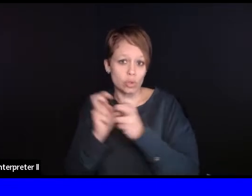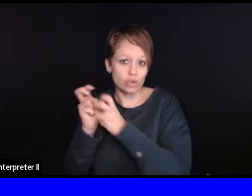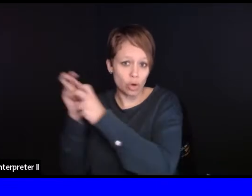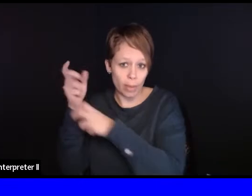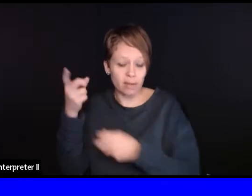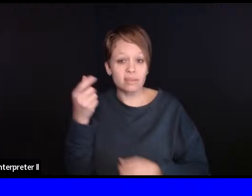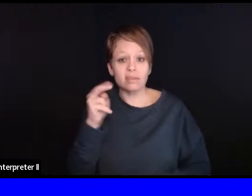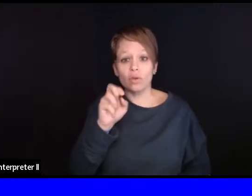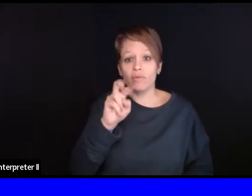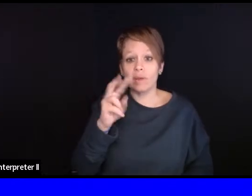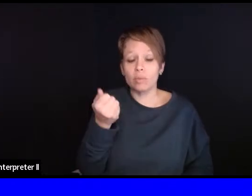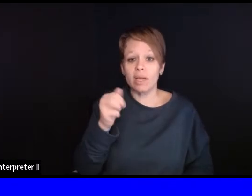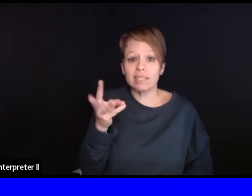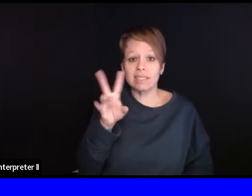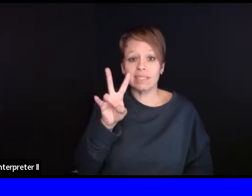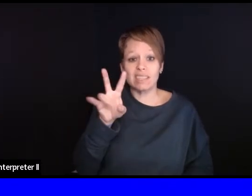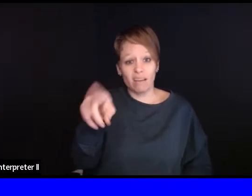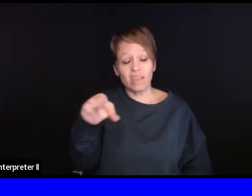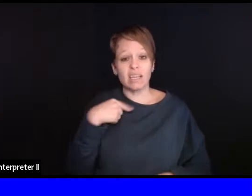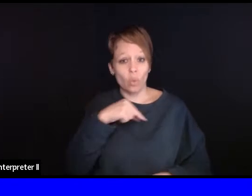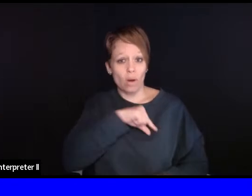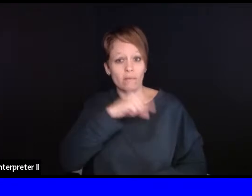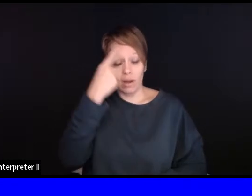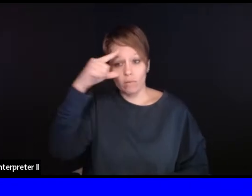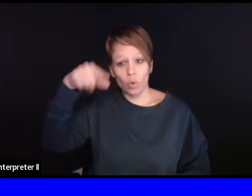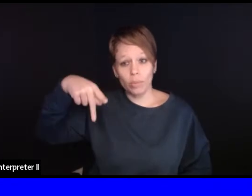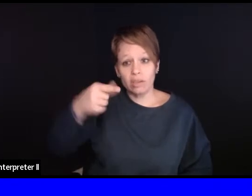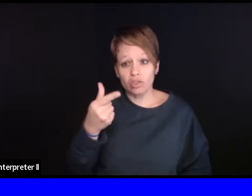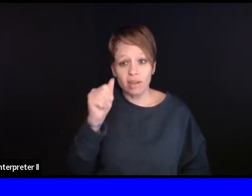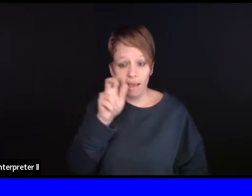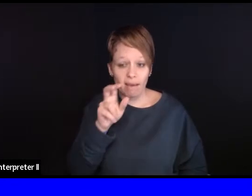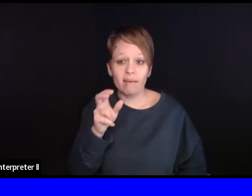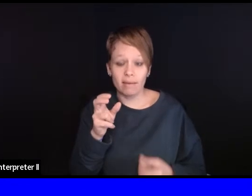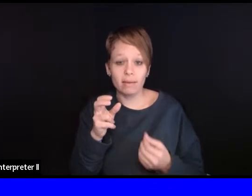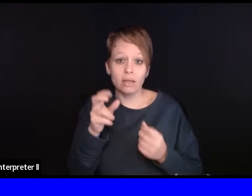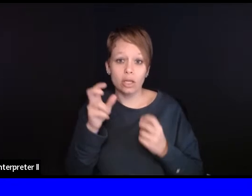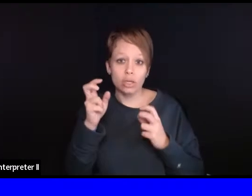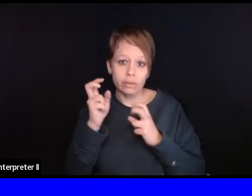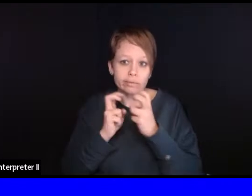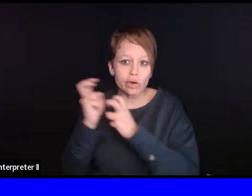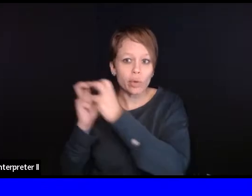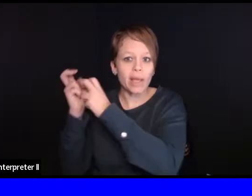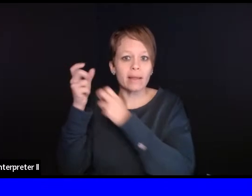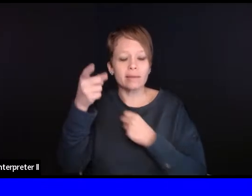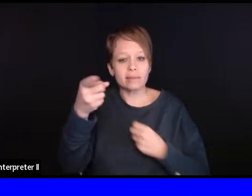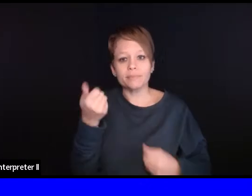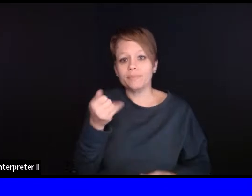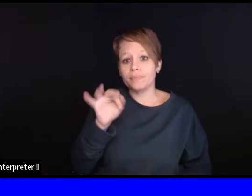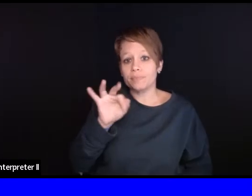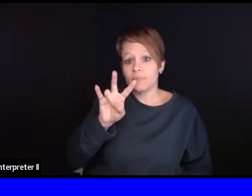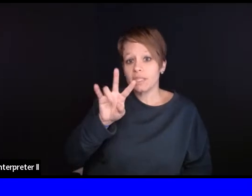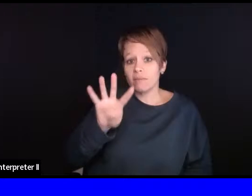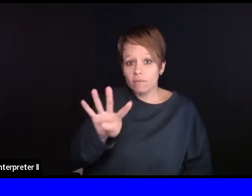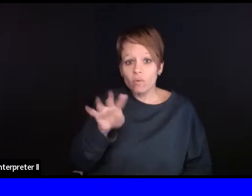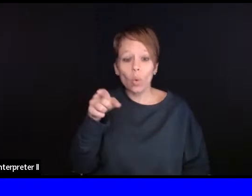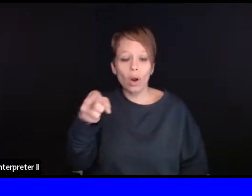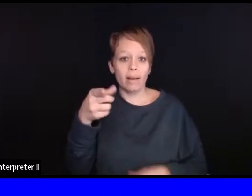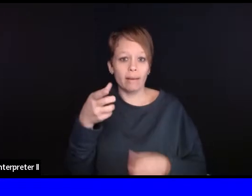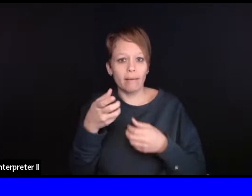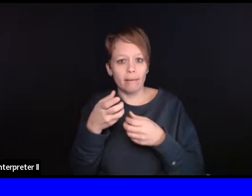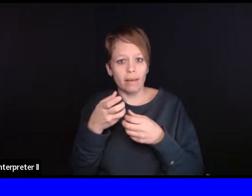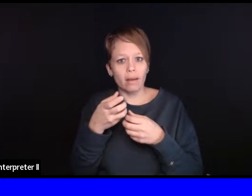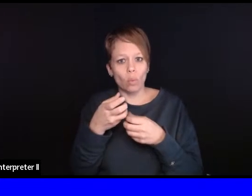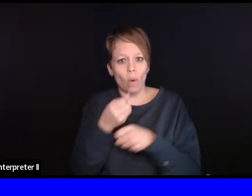Tour, and in 1974, he won the Monsanto Open, which earned him an invitation to the Masters